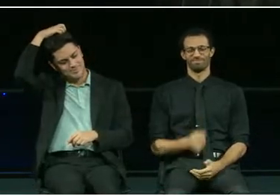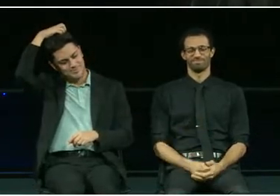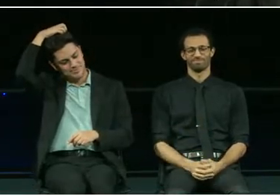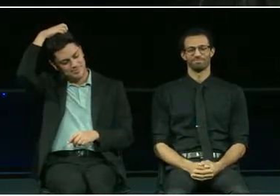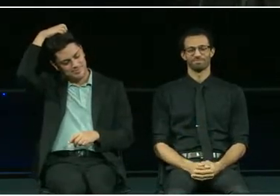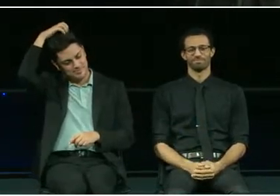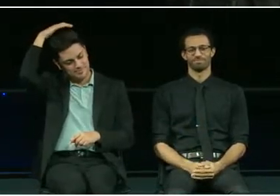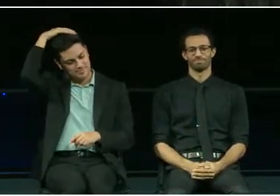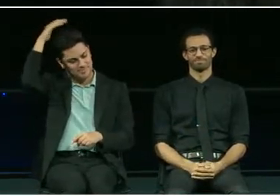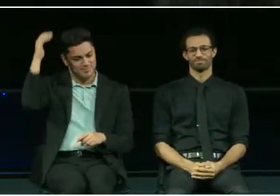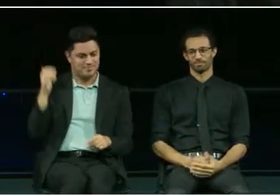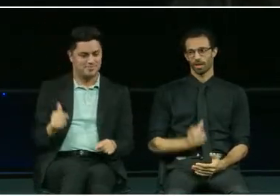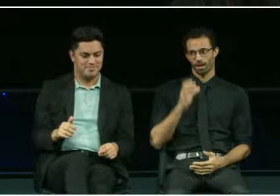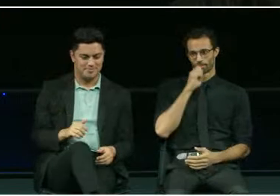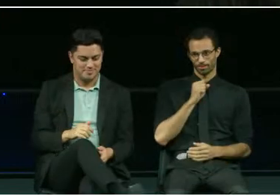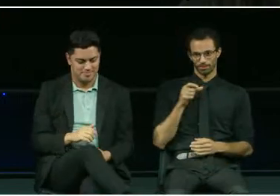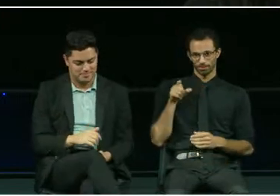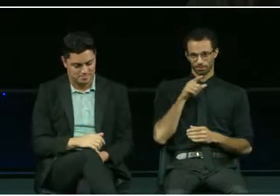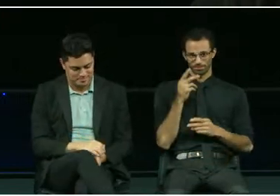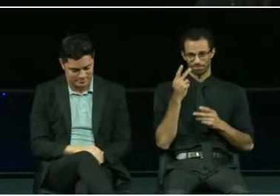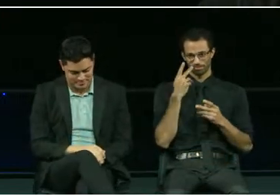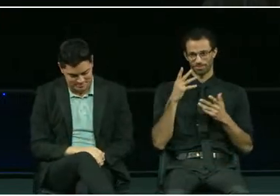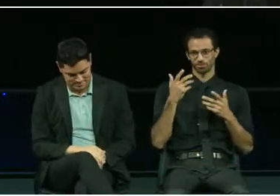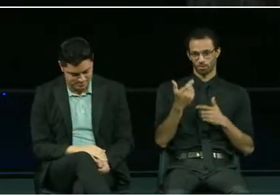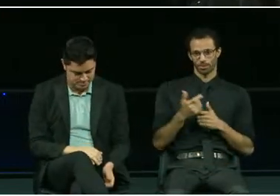I'm assuming people have seen the film, so.